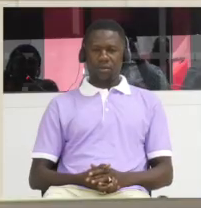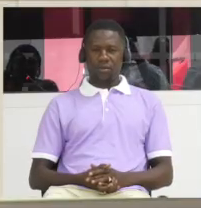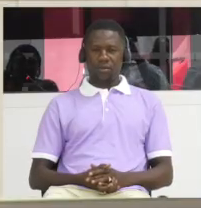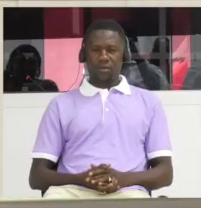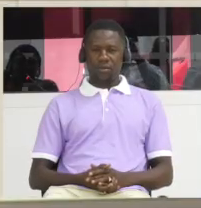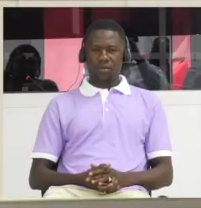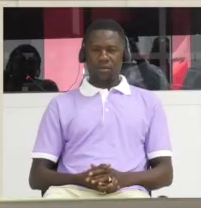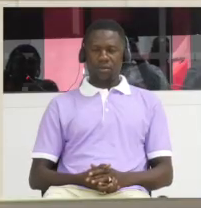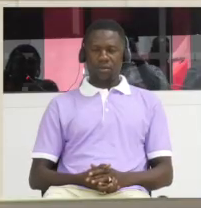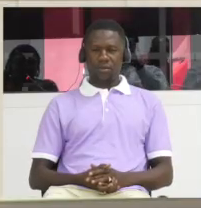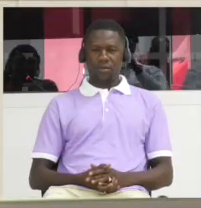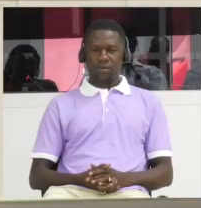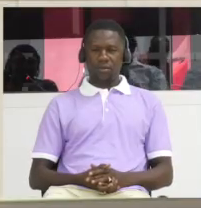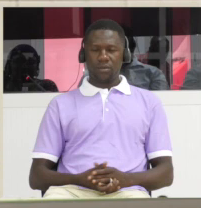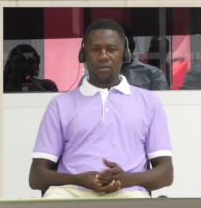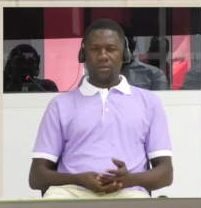Maybe I got it